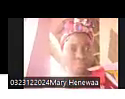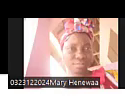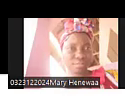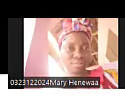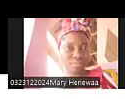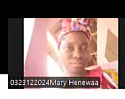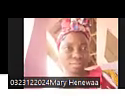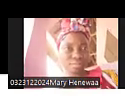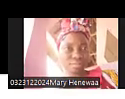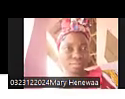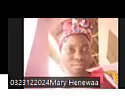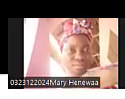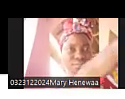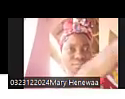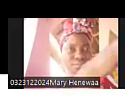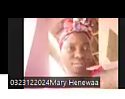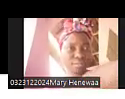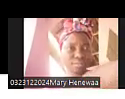Lack.